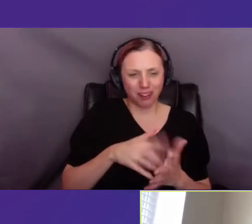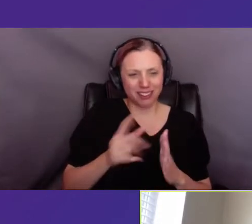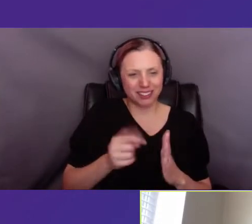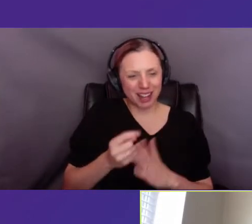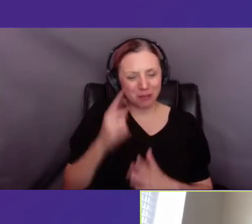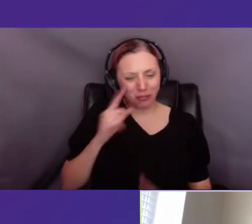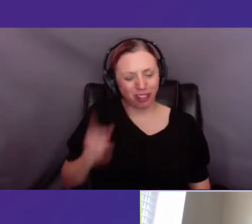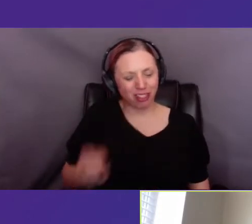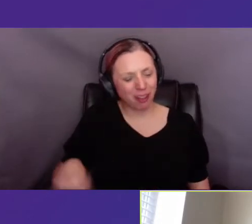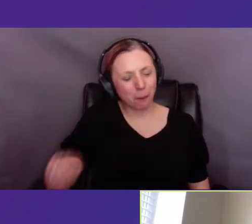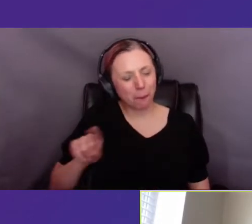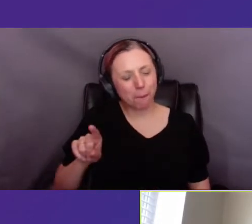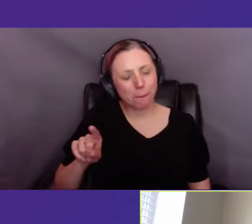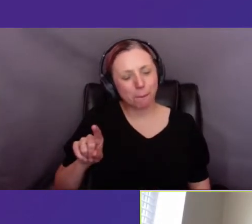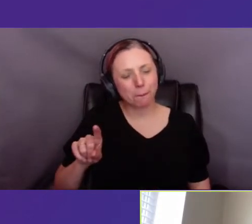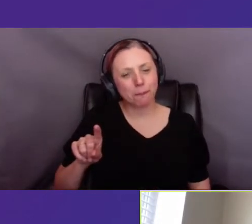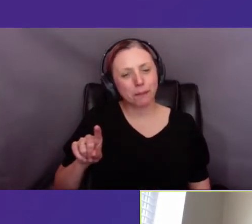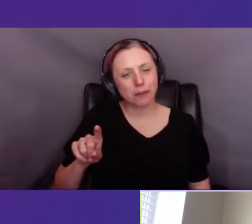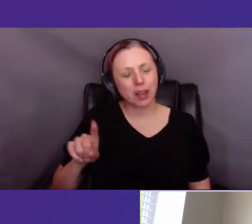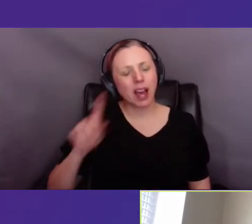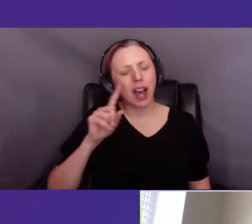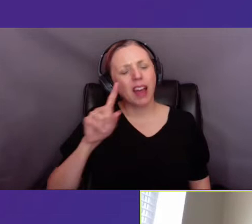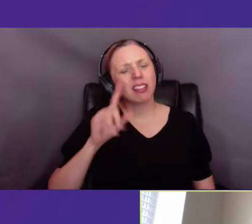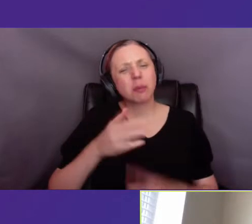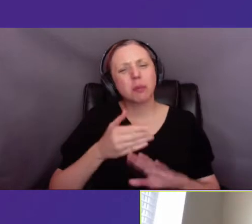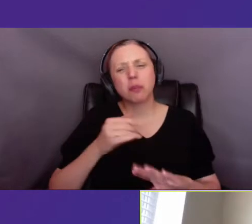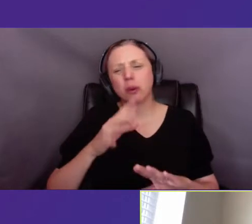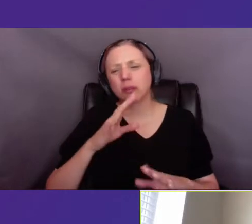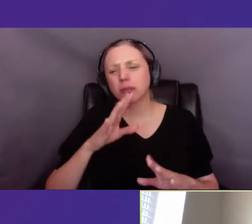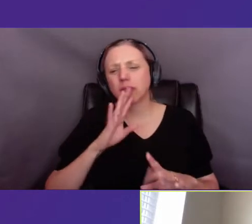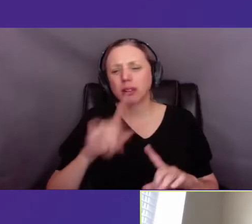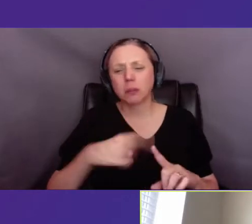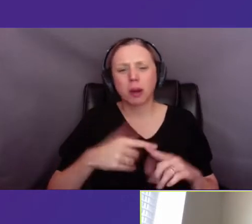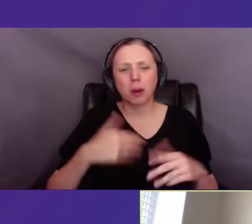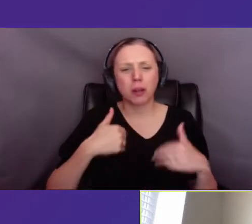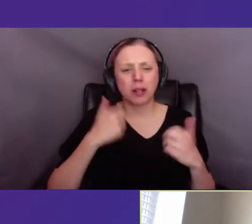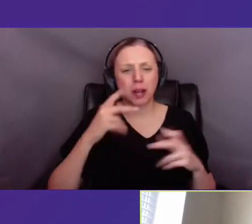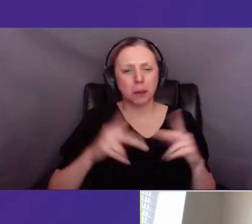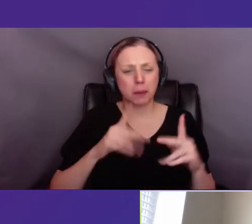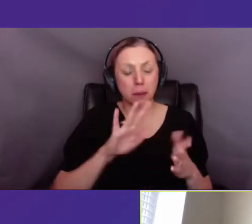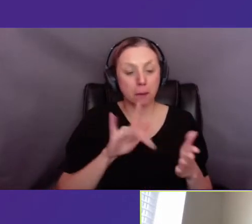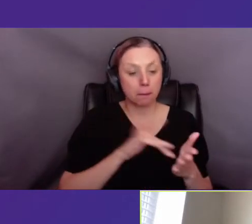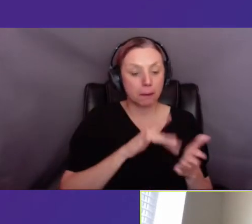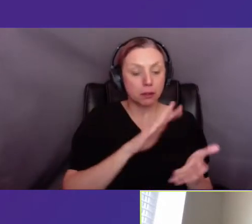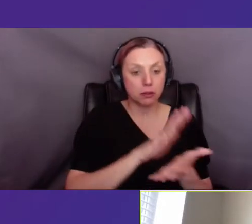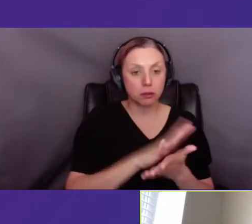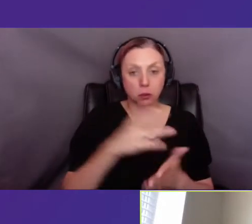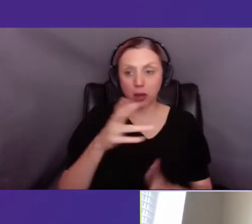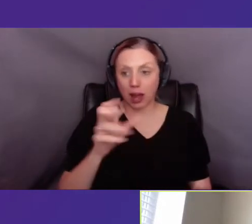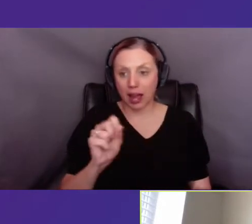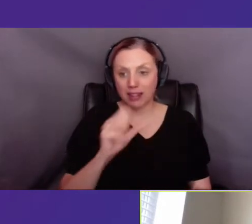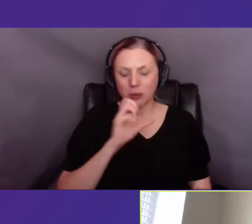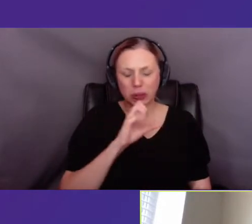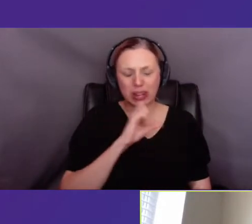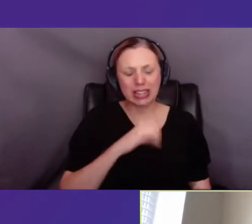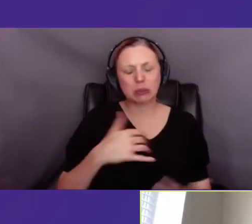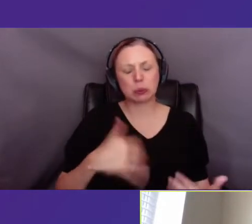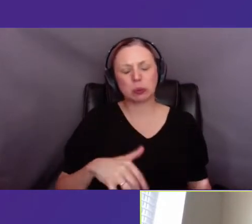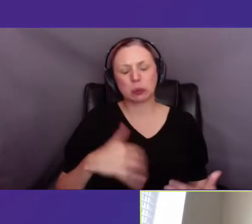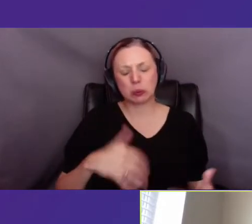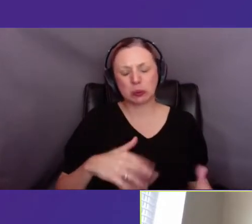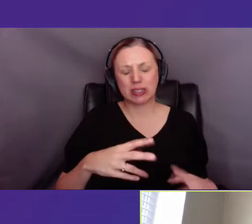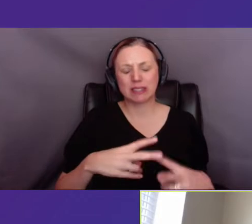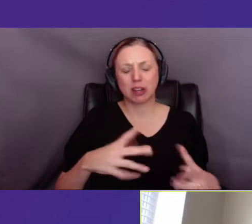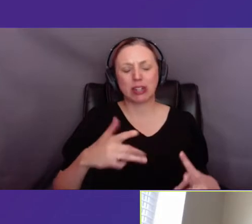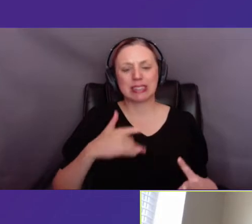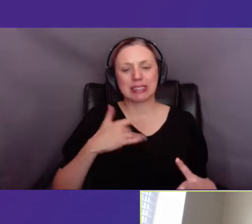point that like the young people from like, I don't know, like middle school, high school age is so delicate. And how